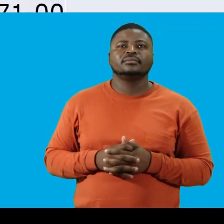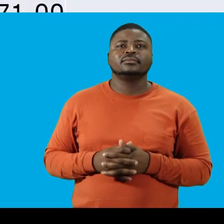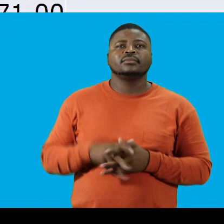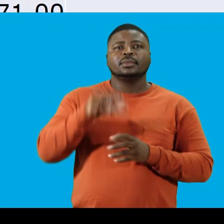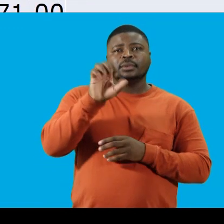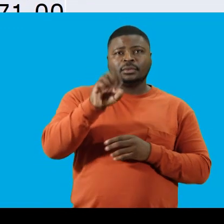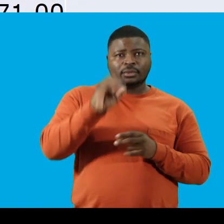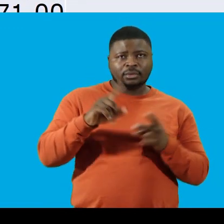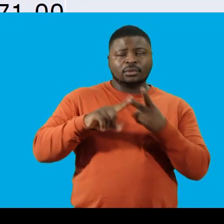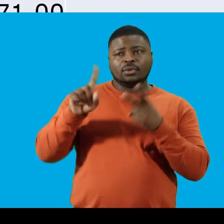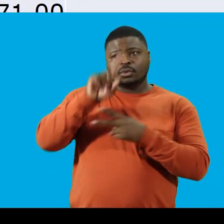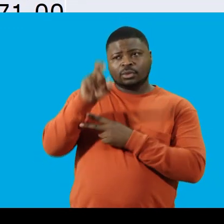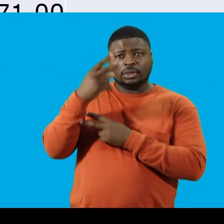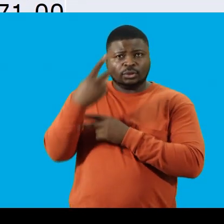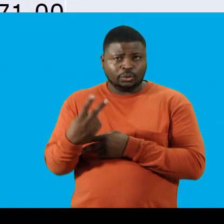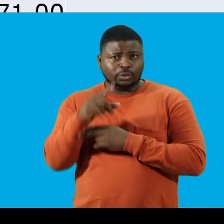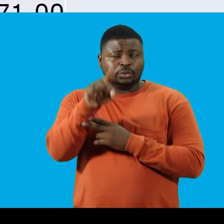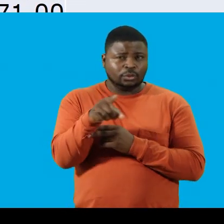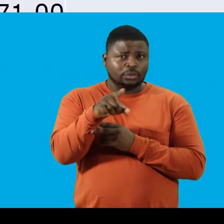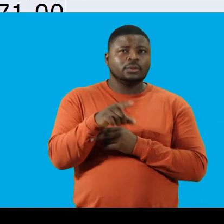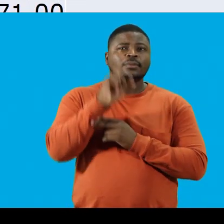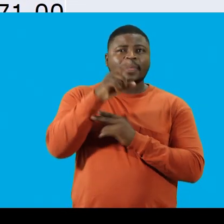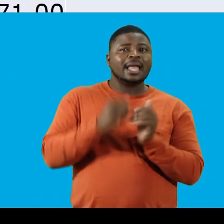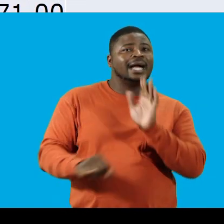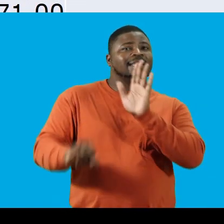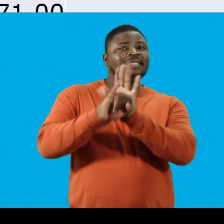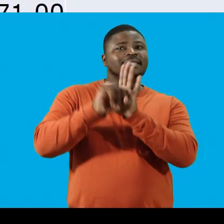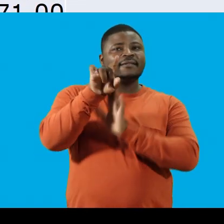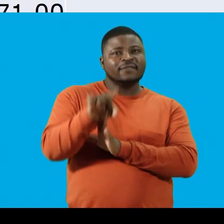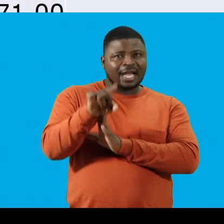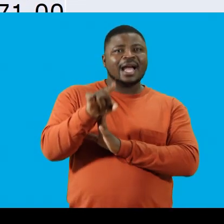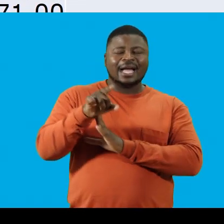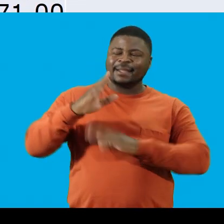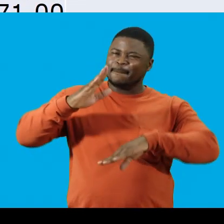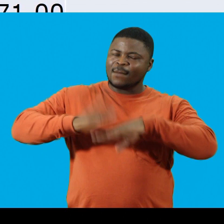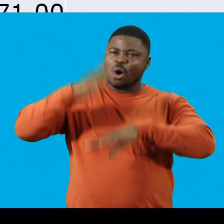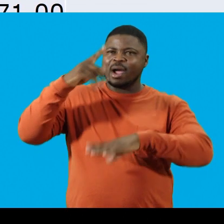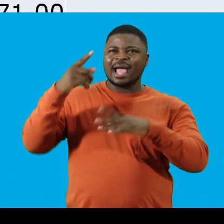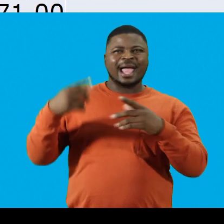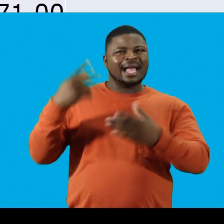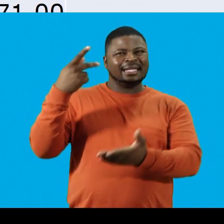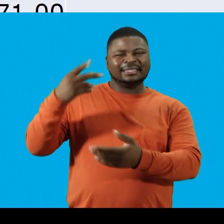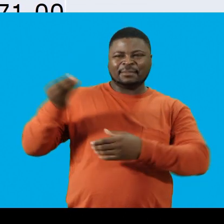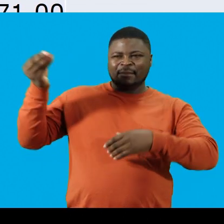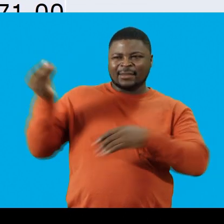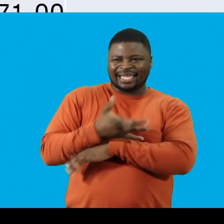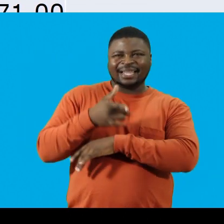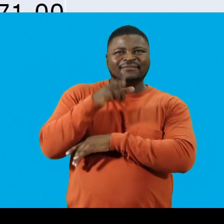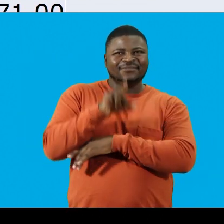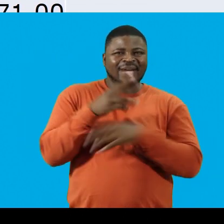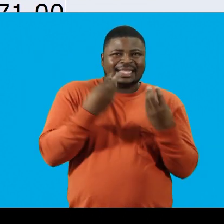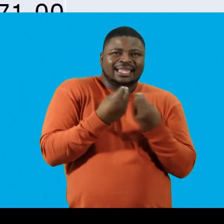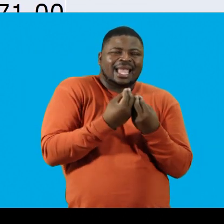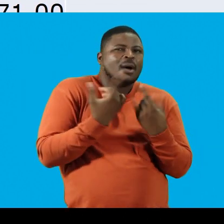Then question 2, identify the third most expensive item. Now the action word here